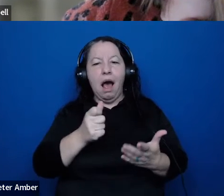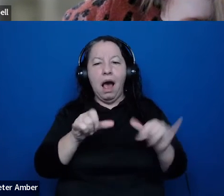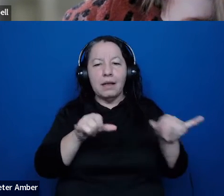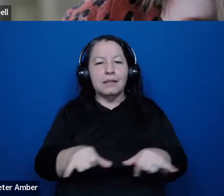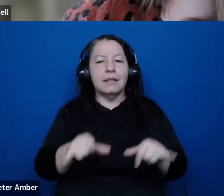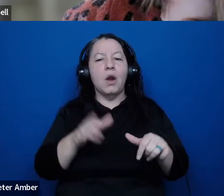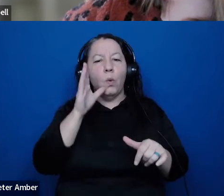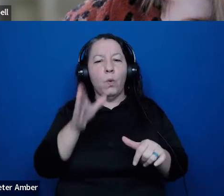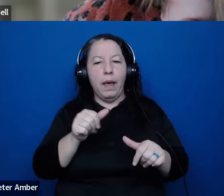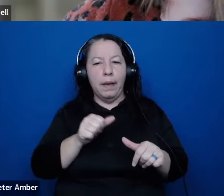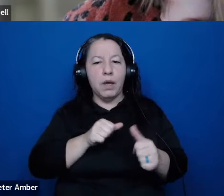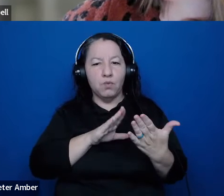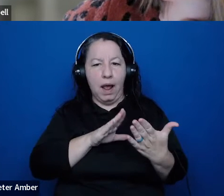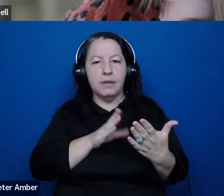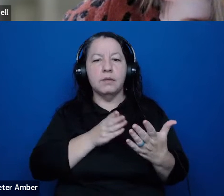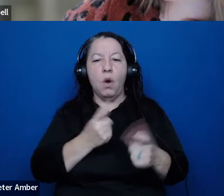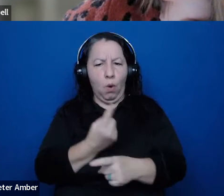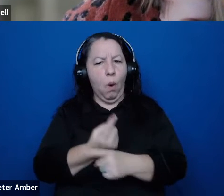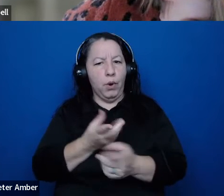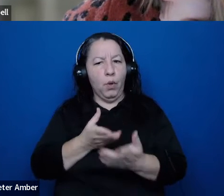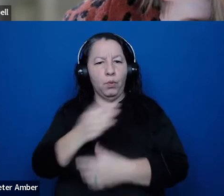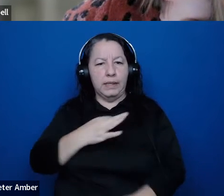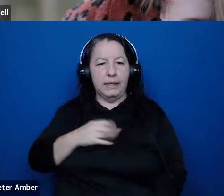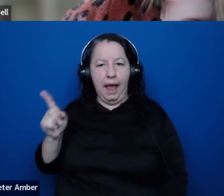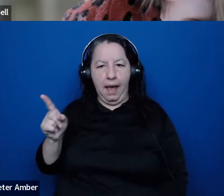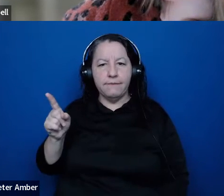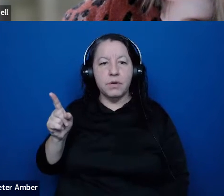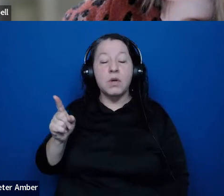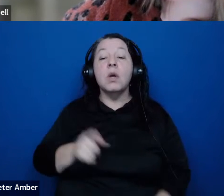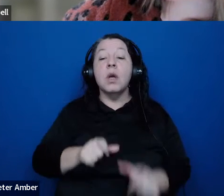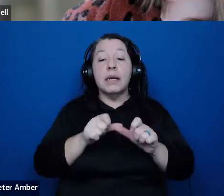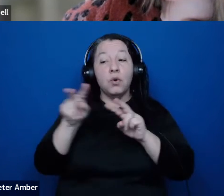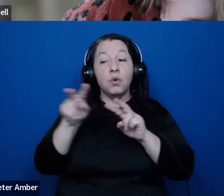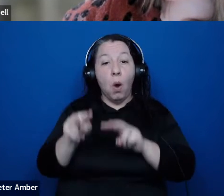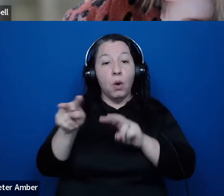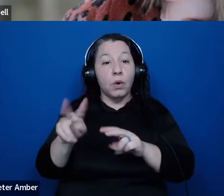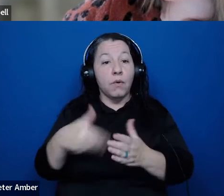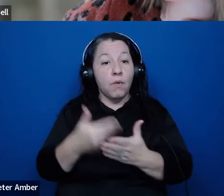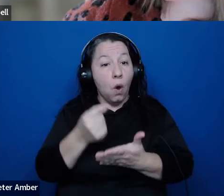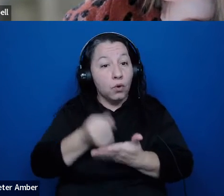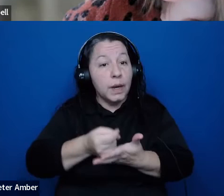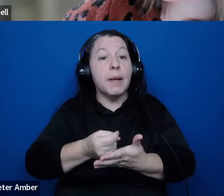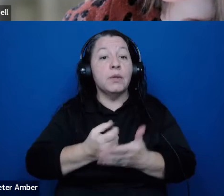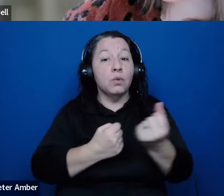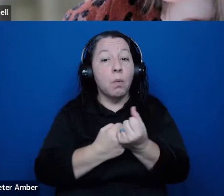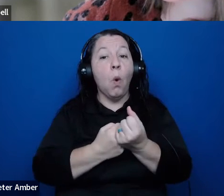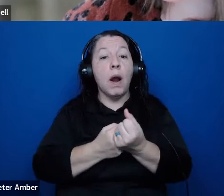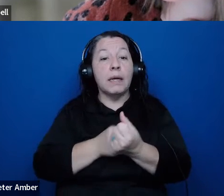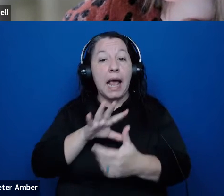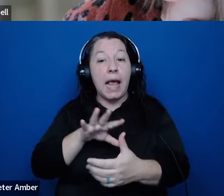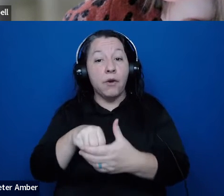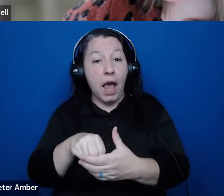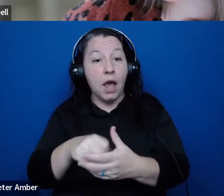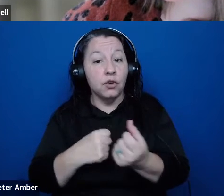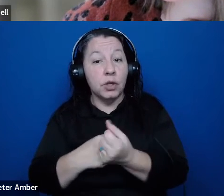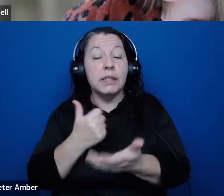Regularly monitor the effectiveness of all treatments, supports, and interventions, and take steps to modify them in response